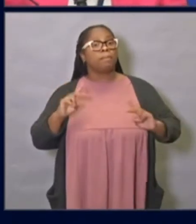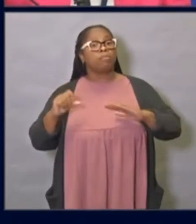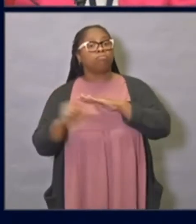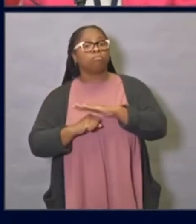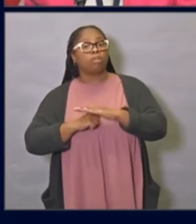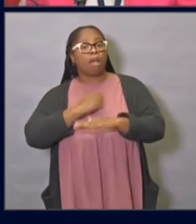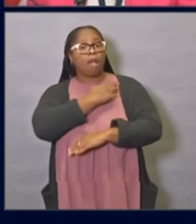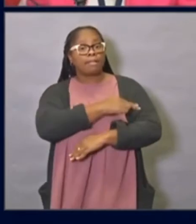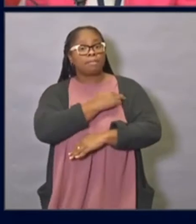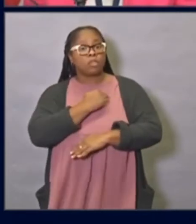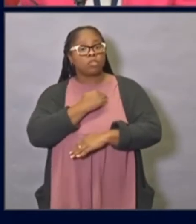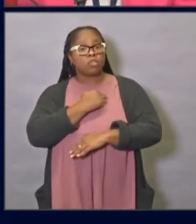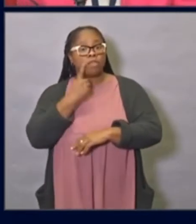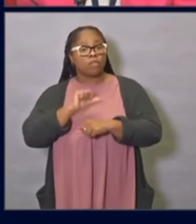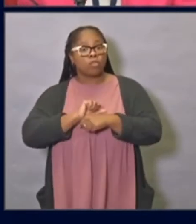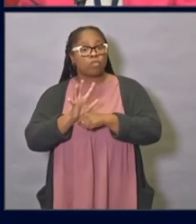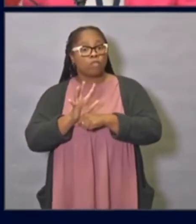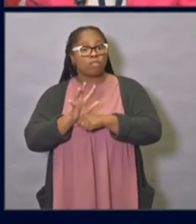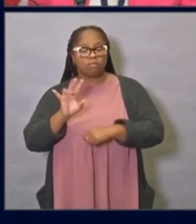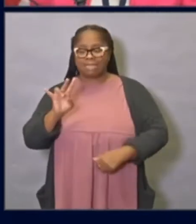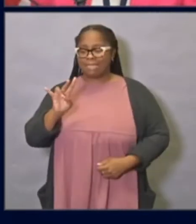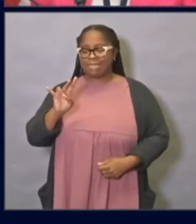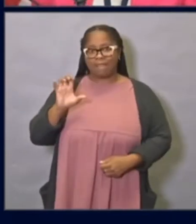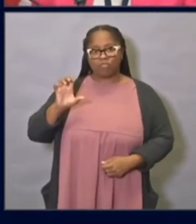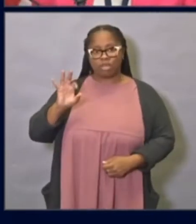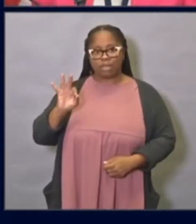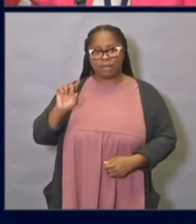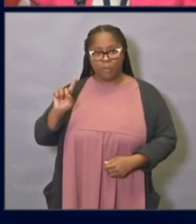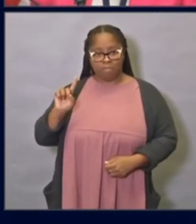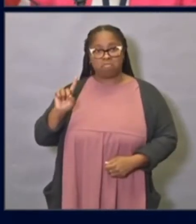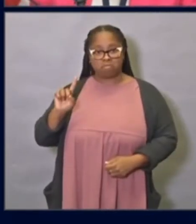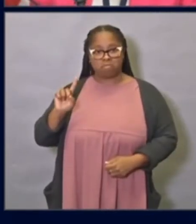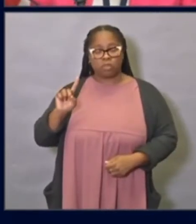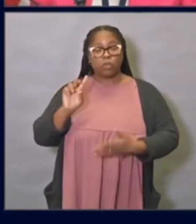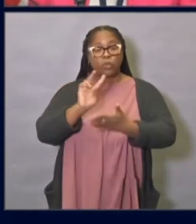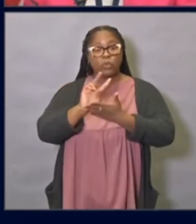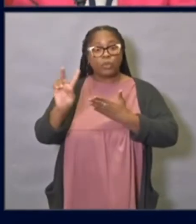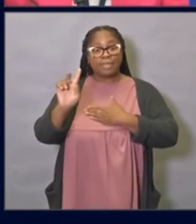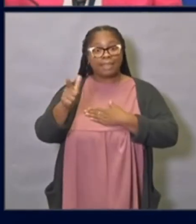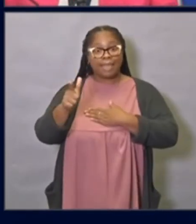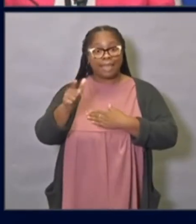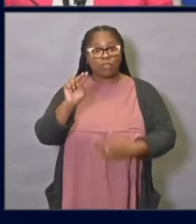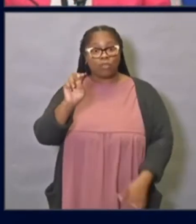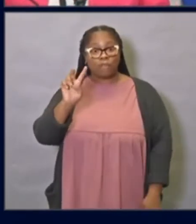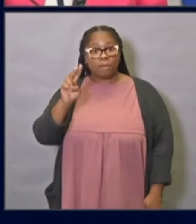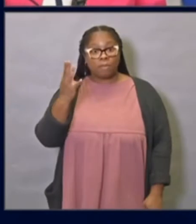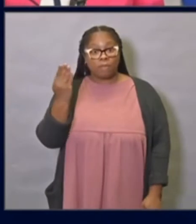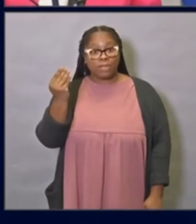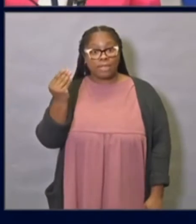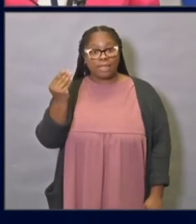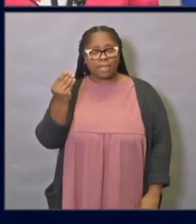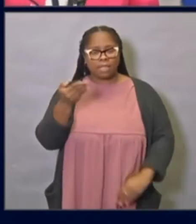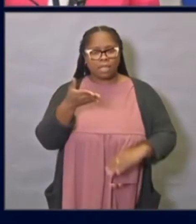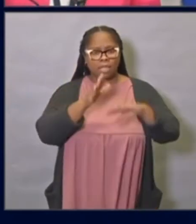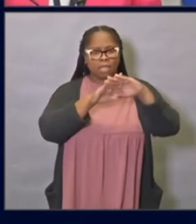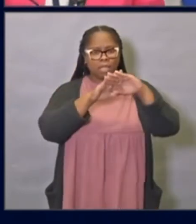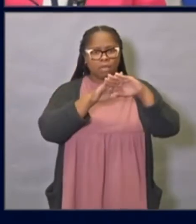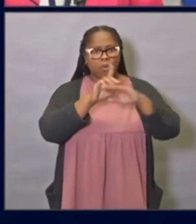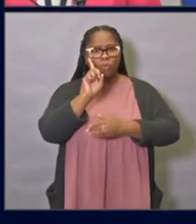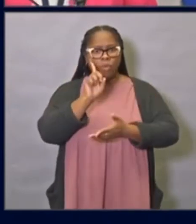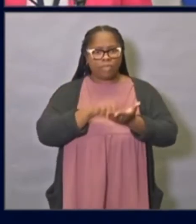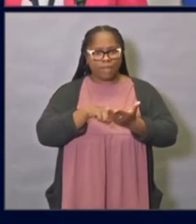COVID-19 was 791. 2 weeks later, on the 14th, that number had increased to